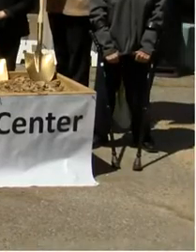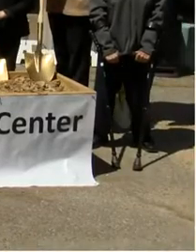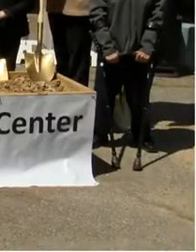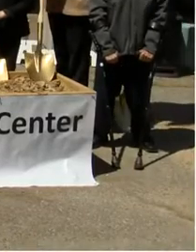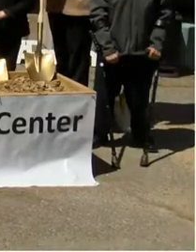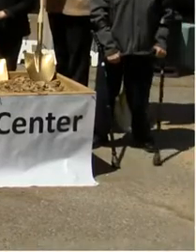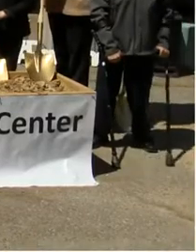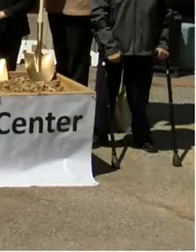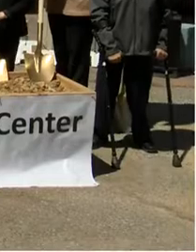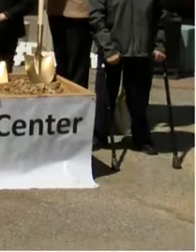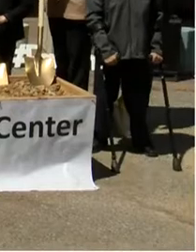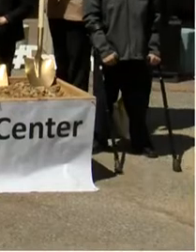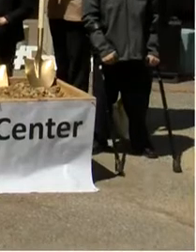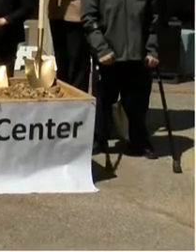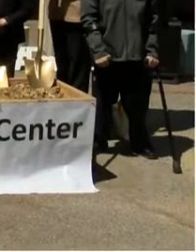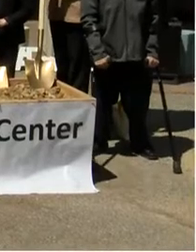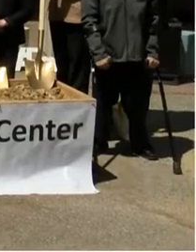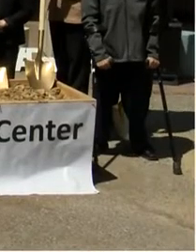Hold on.